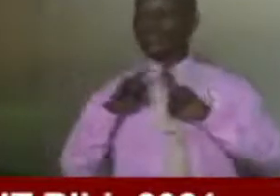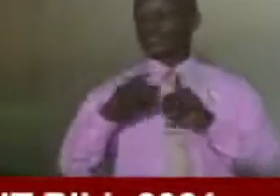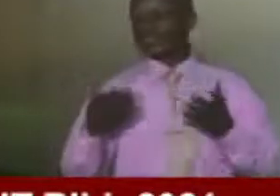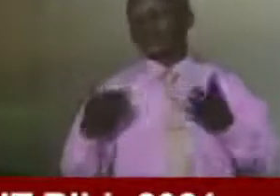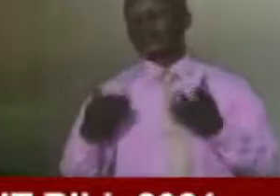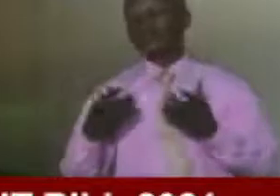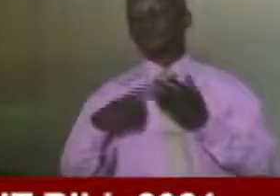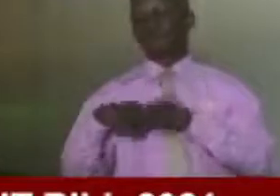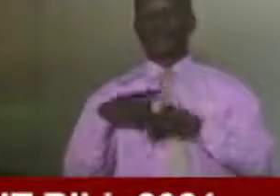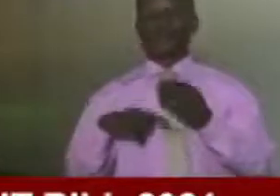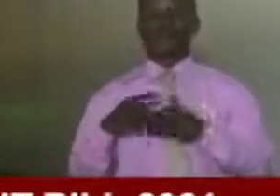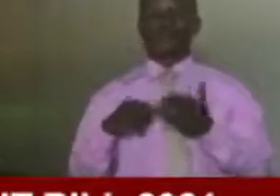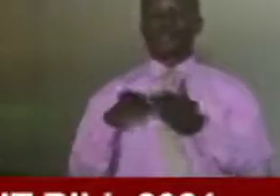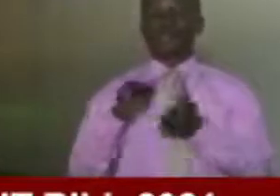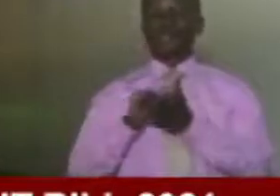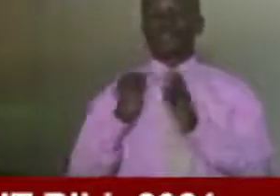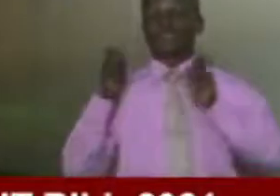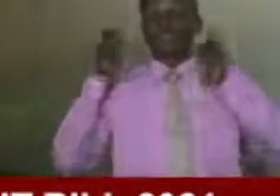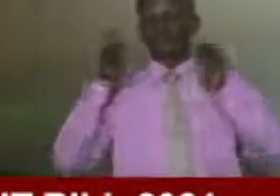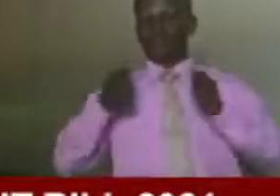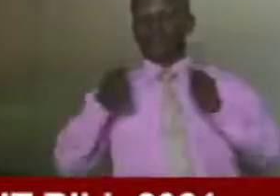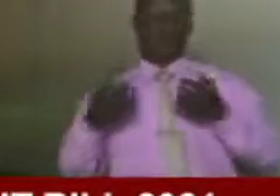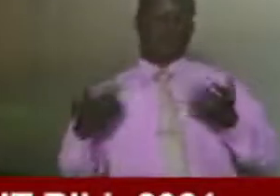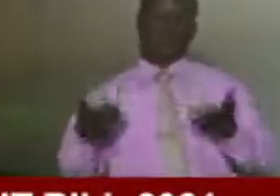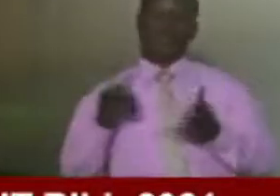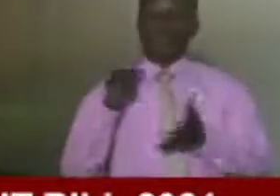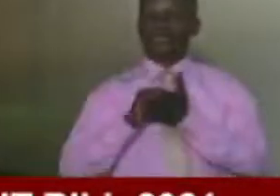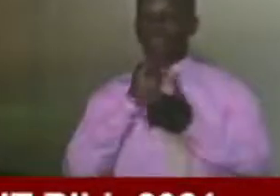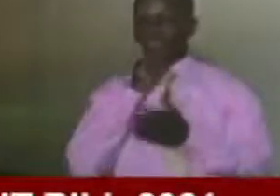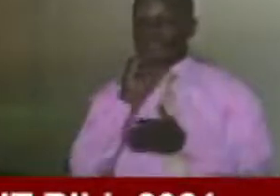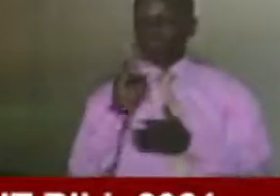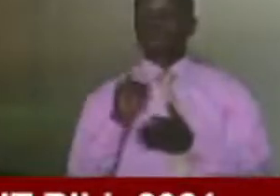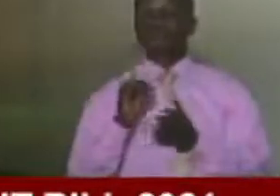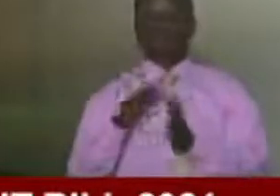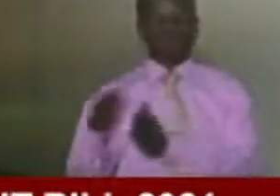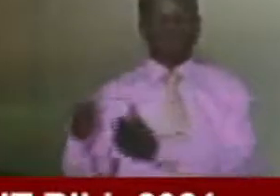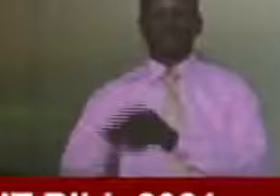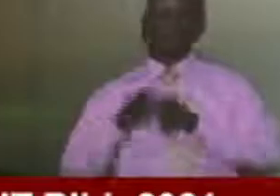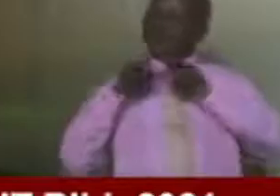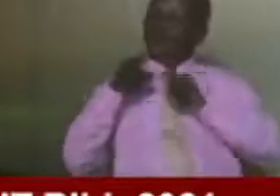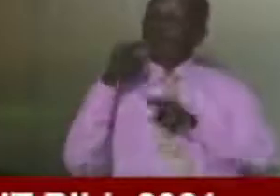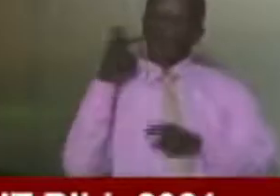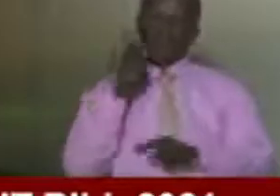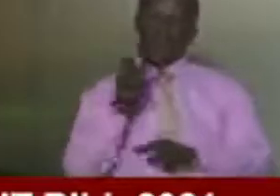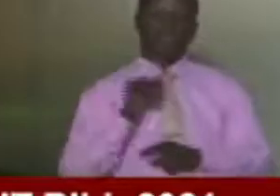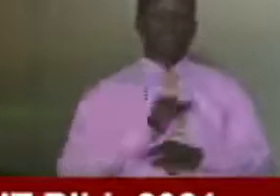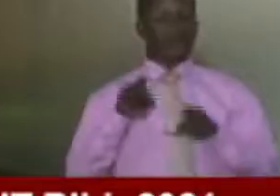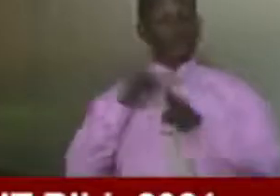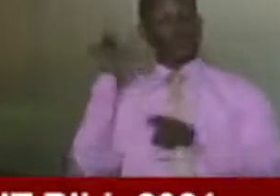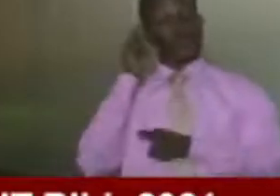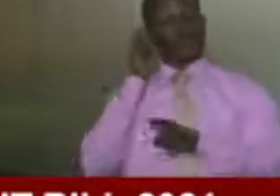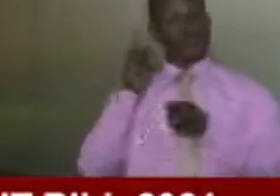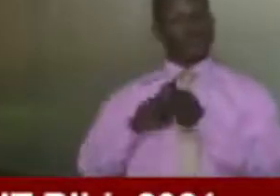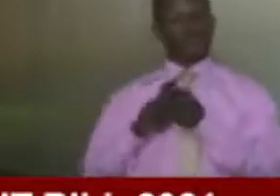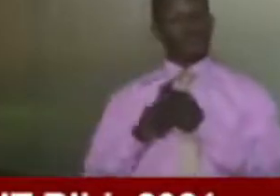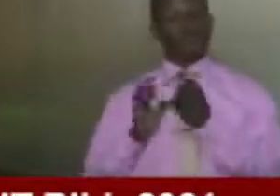award, that were registered. So anyway, that is aside. But you see, and then I also listened to